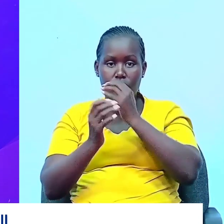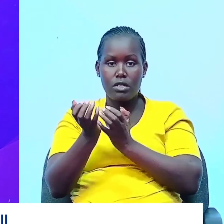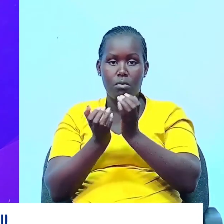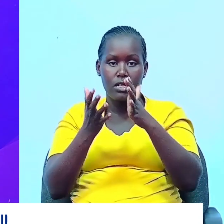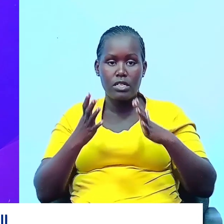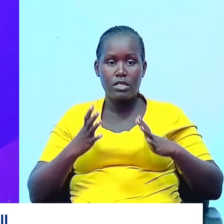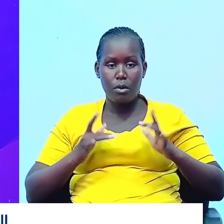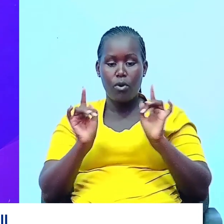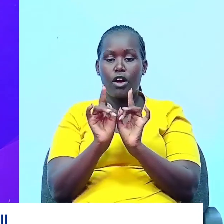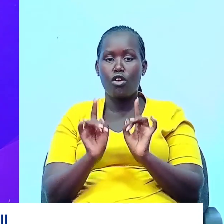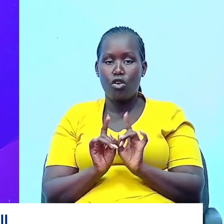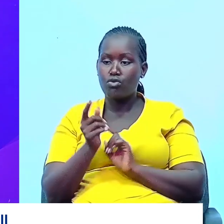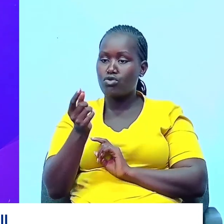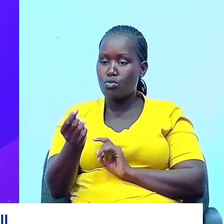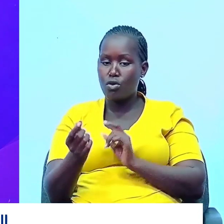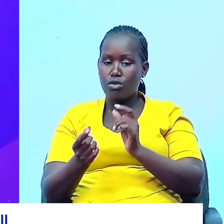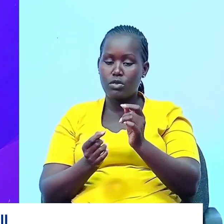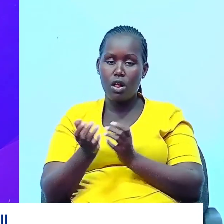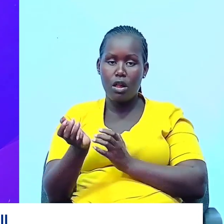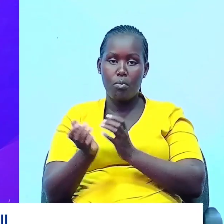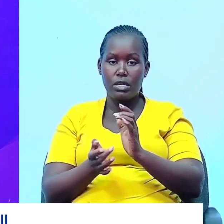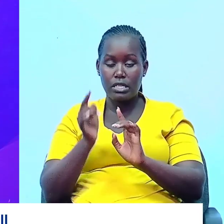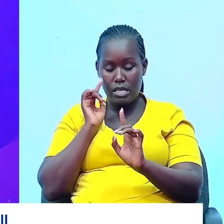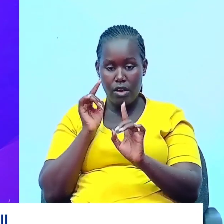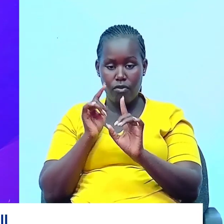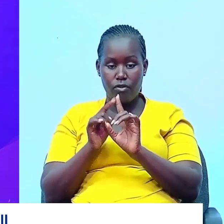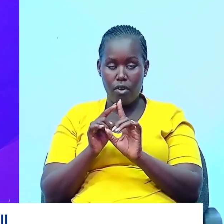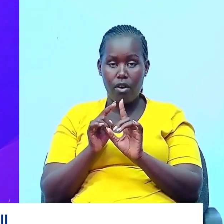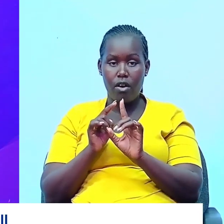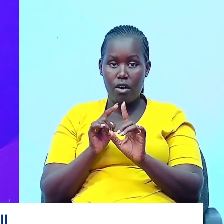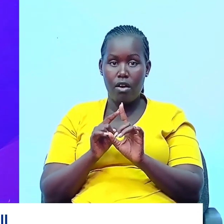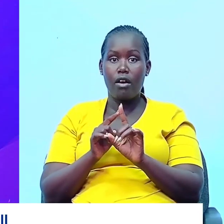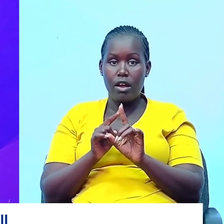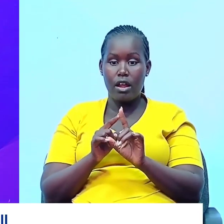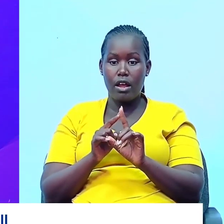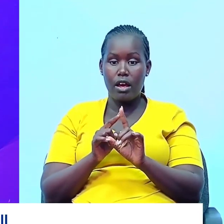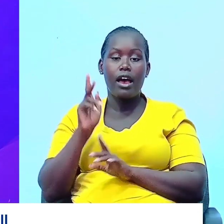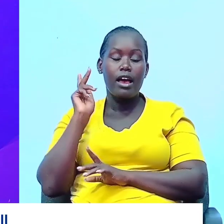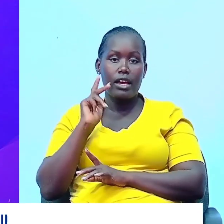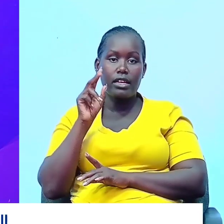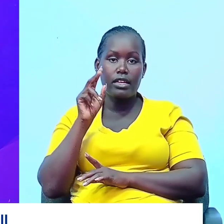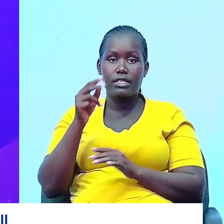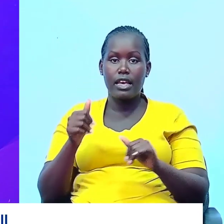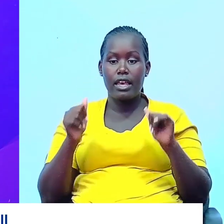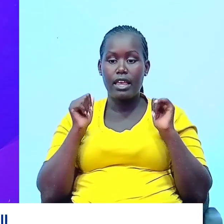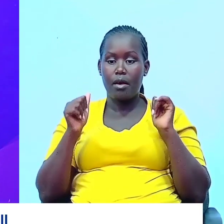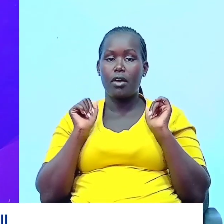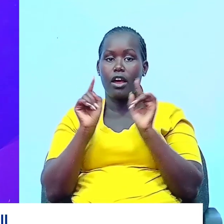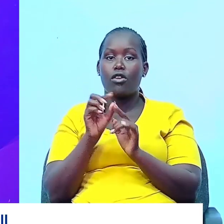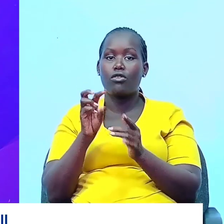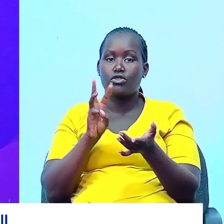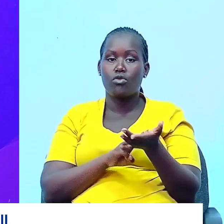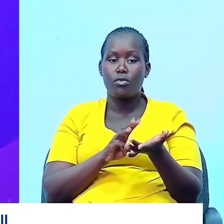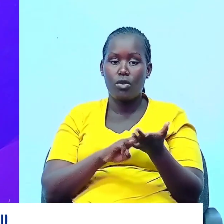small businesses. The initiative targets beneficiaries from Kisii, Nyamira, and Migori counties,